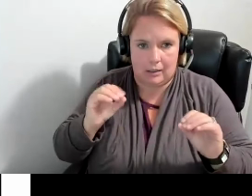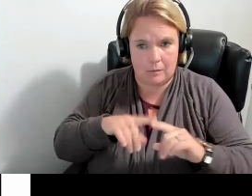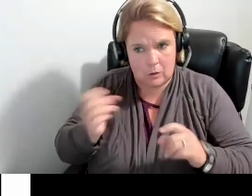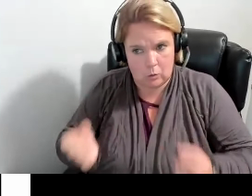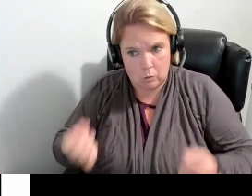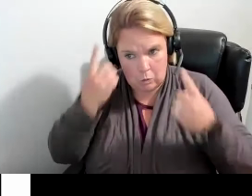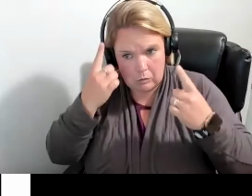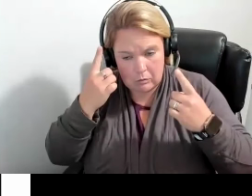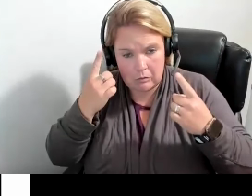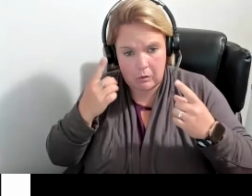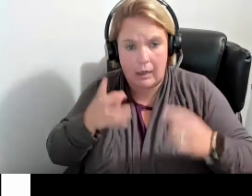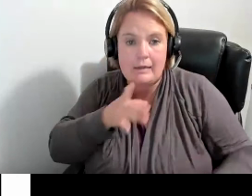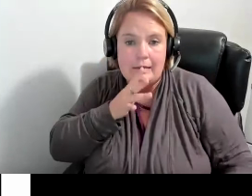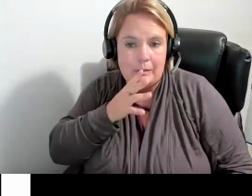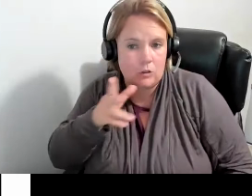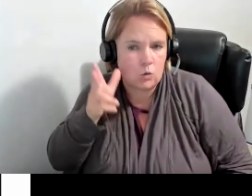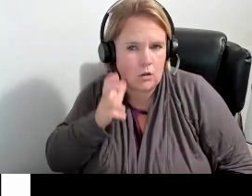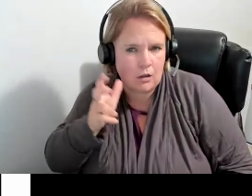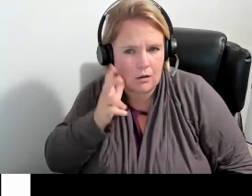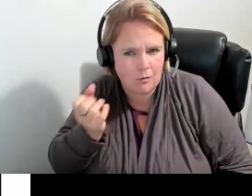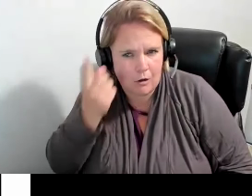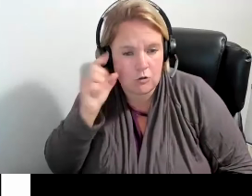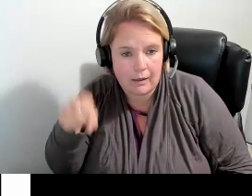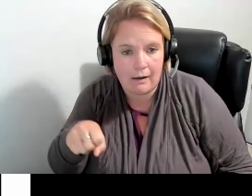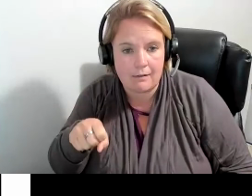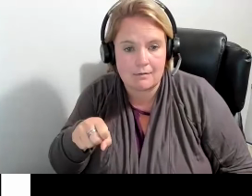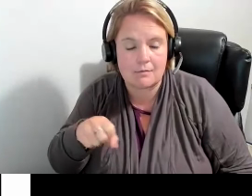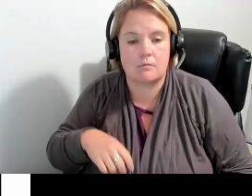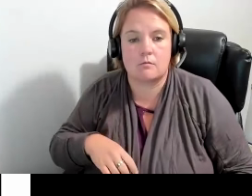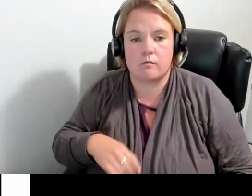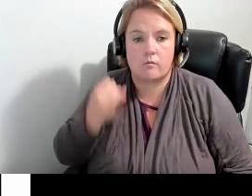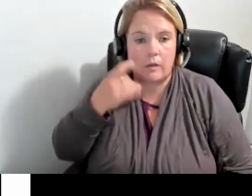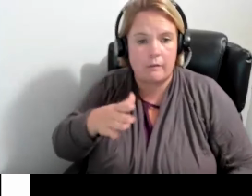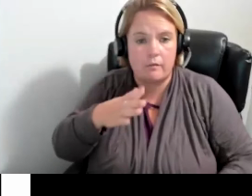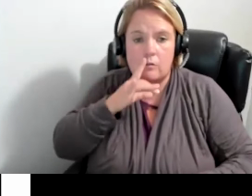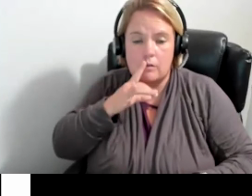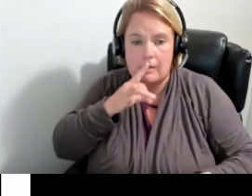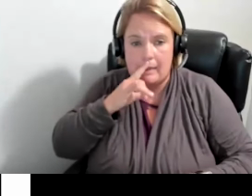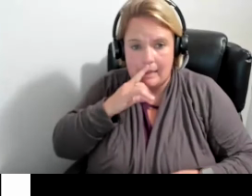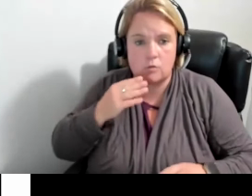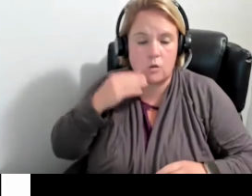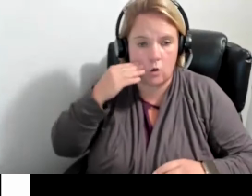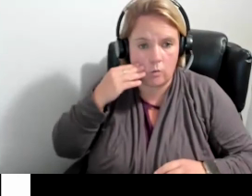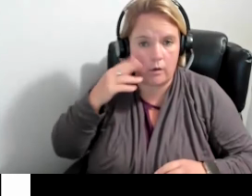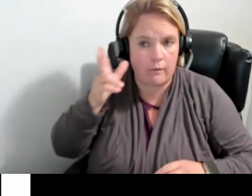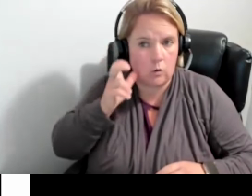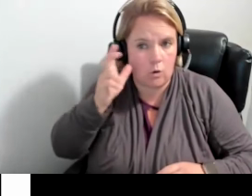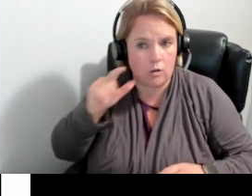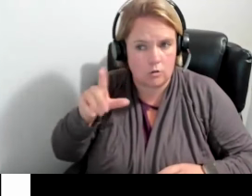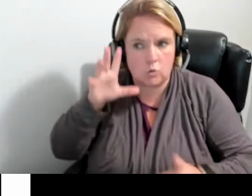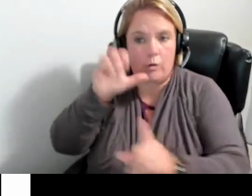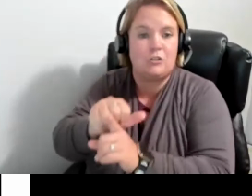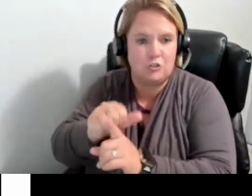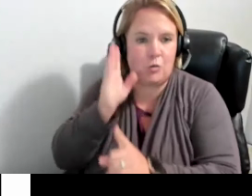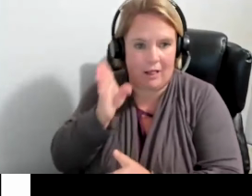it. I kind of joke with students, it's like, I'm sure if your kids were at home with their friends and you heard them saying something inappropriate, you'd catch them